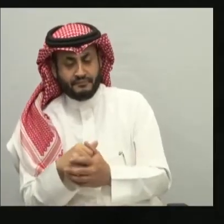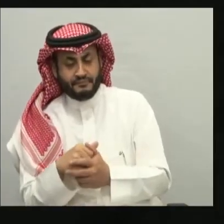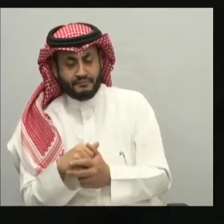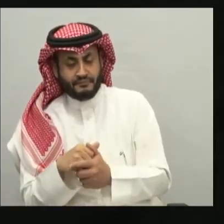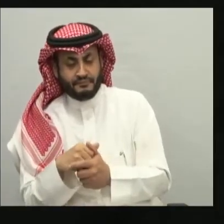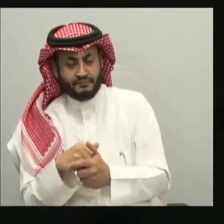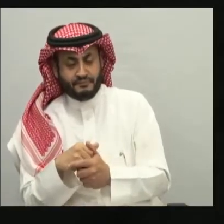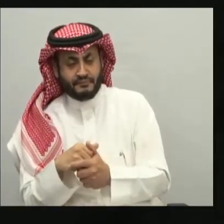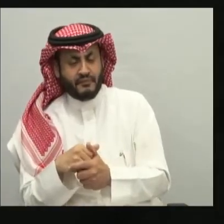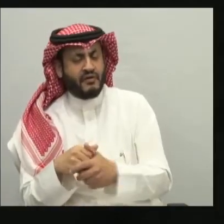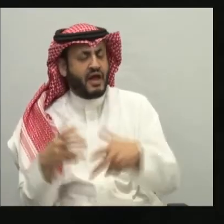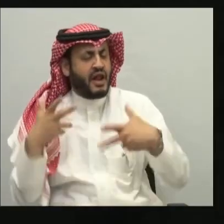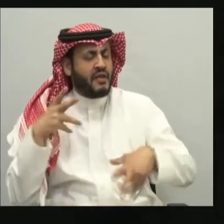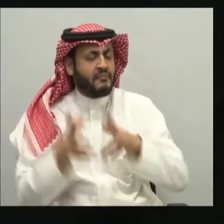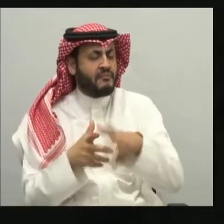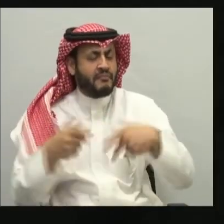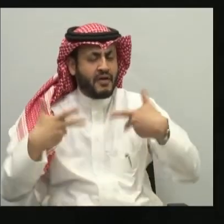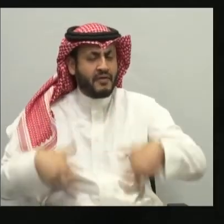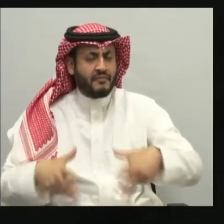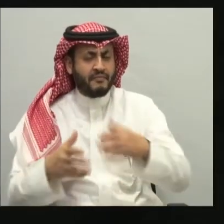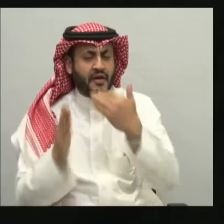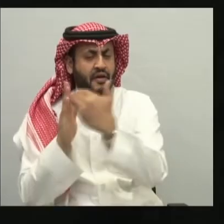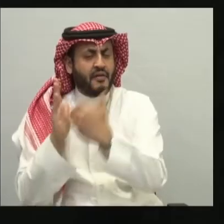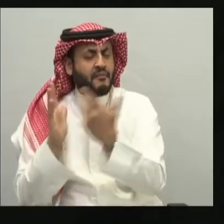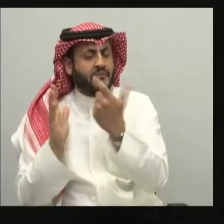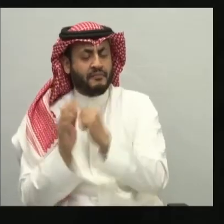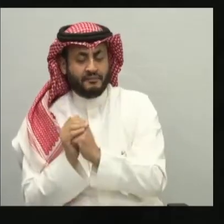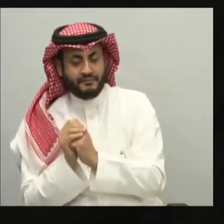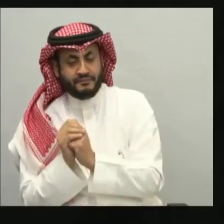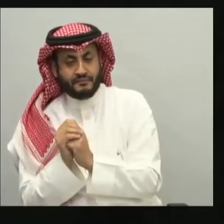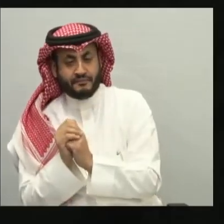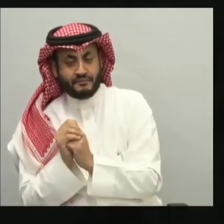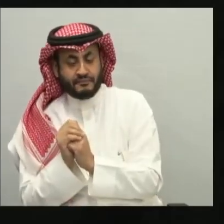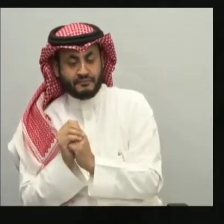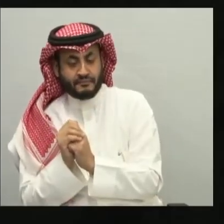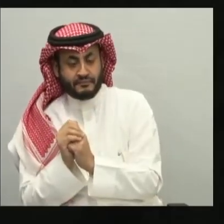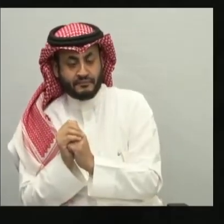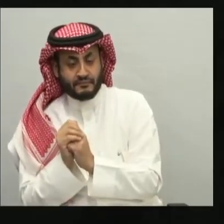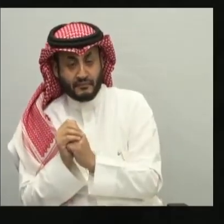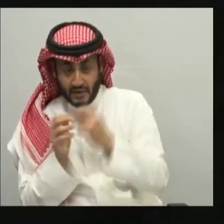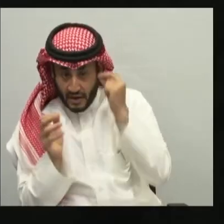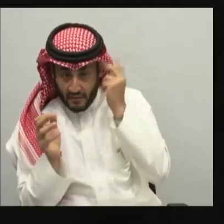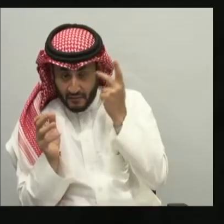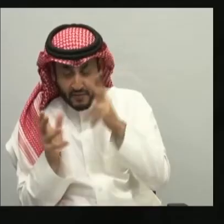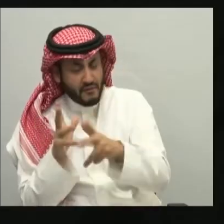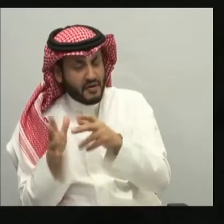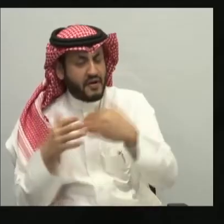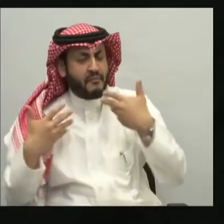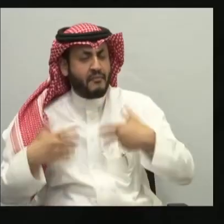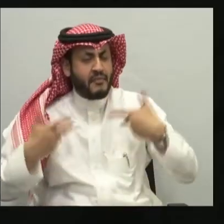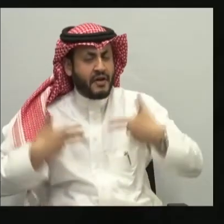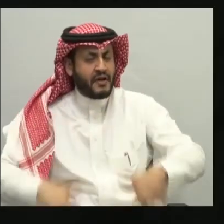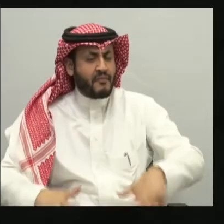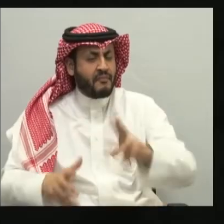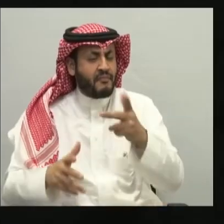with what kind of clothes that Adnan is going to buy. So do you remember from listening to Adnan